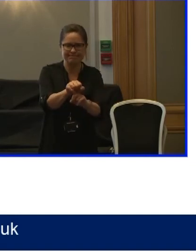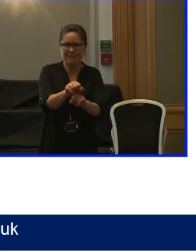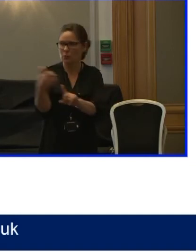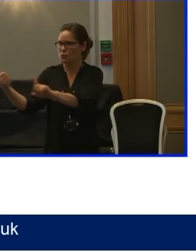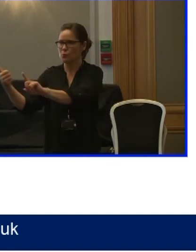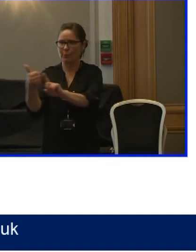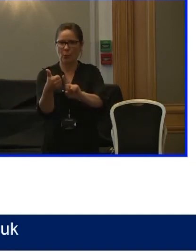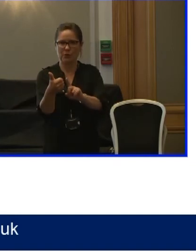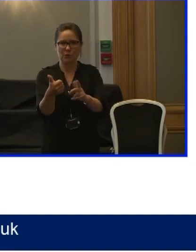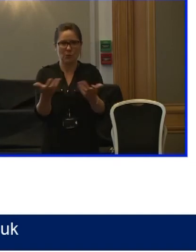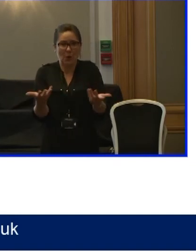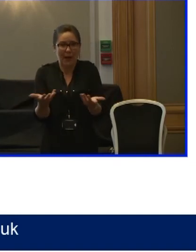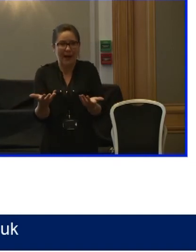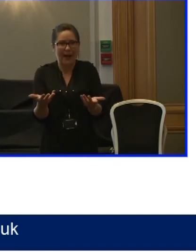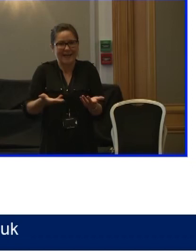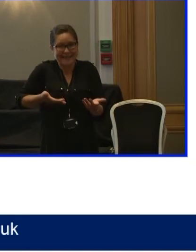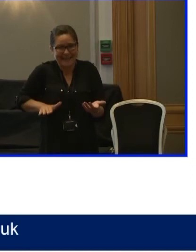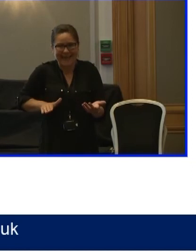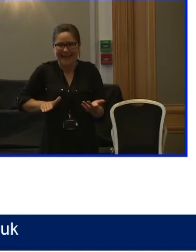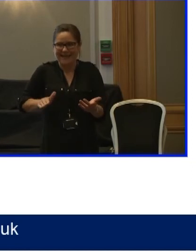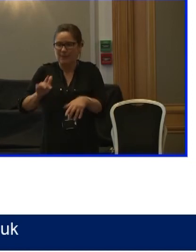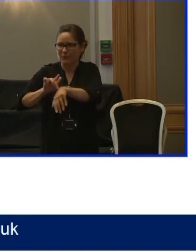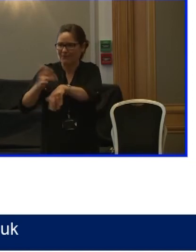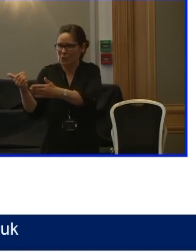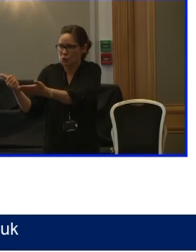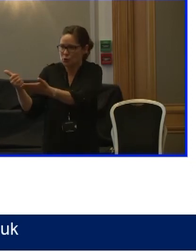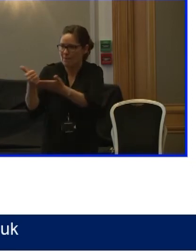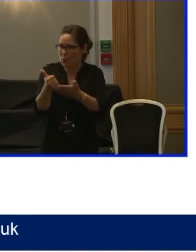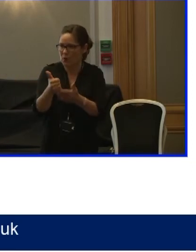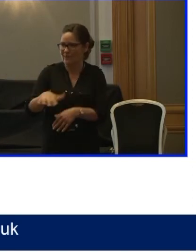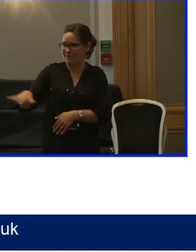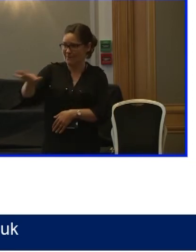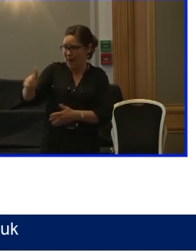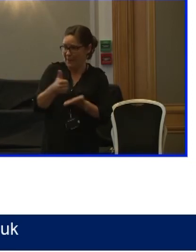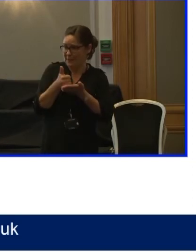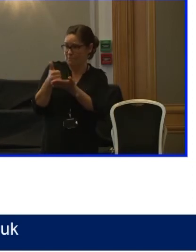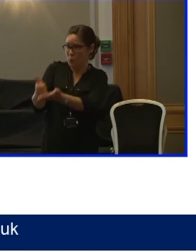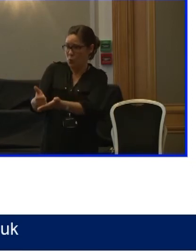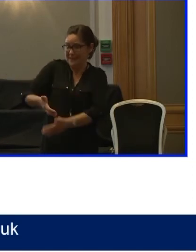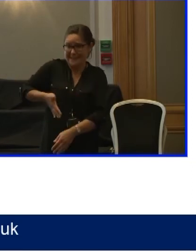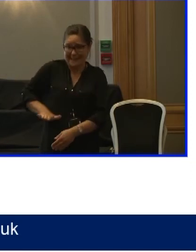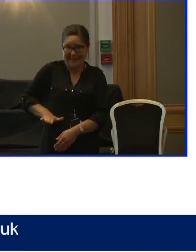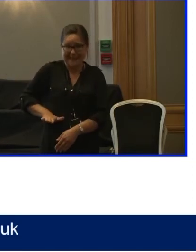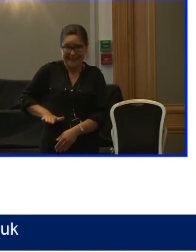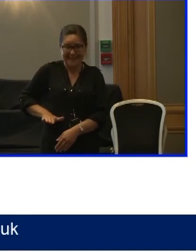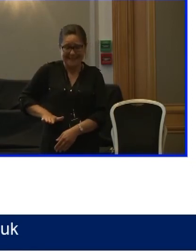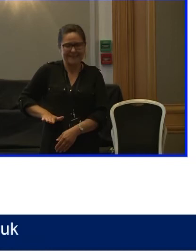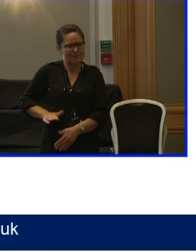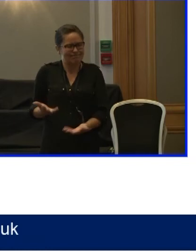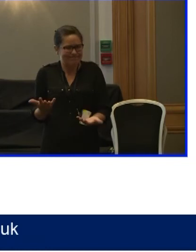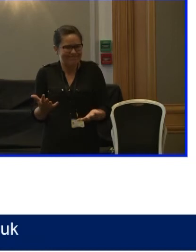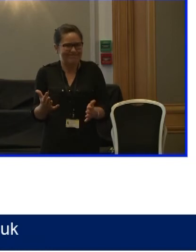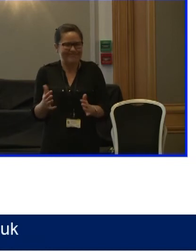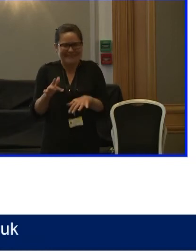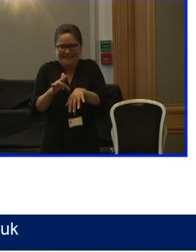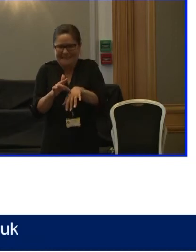professionals, patients, their families, to make this situation, it's always going to be tricky, it's always